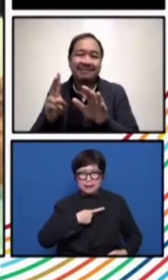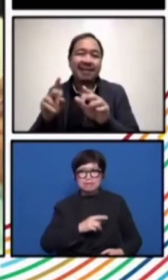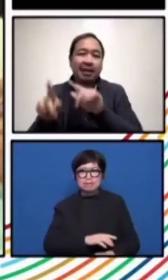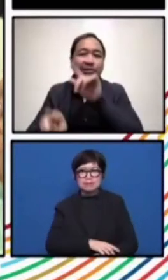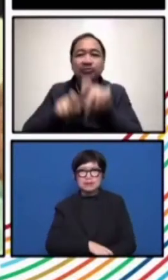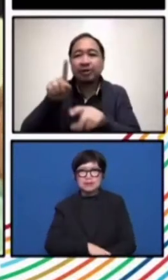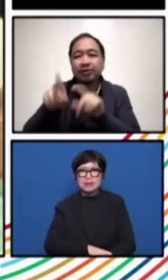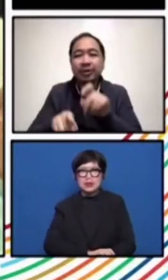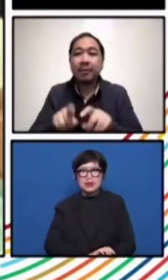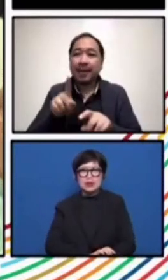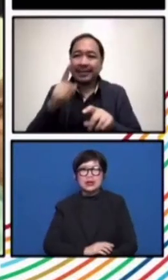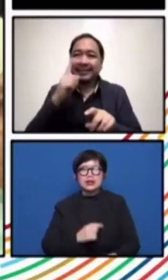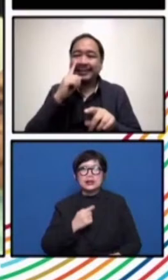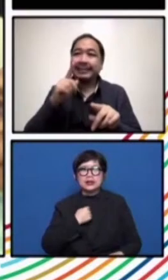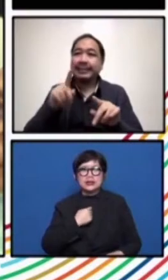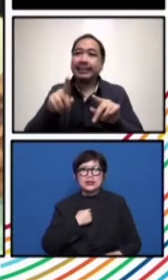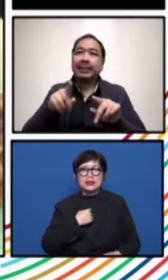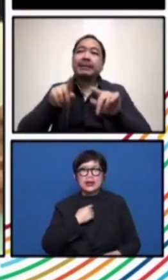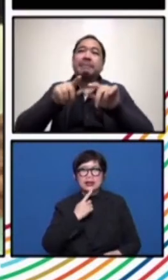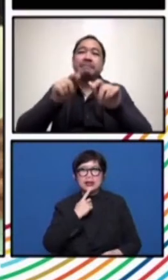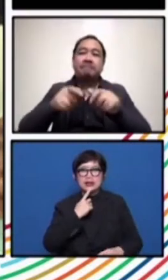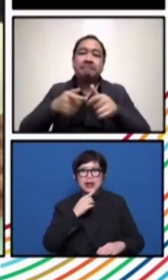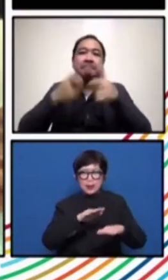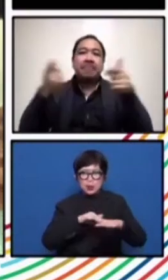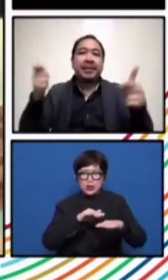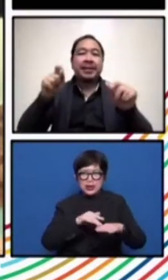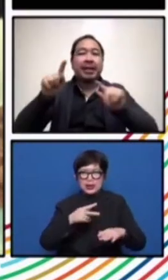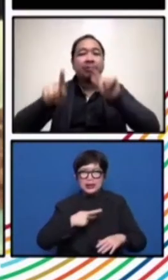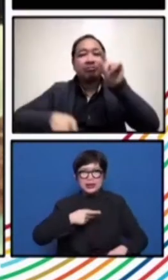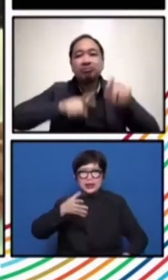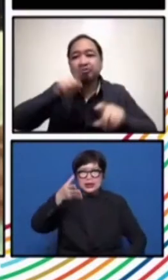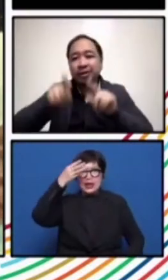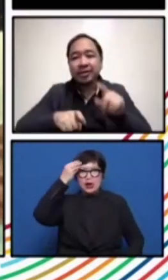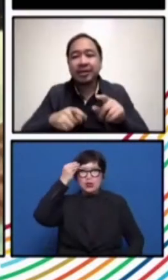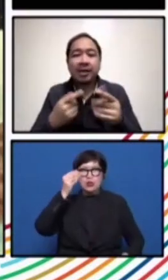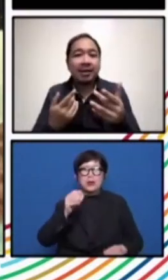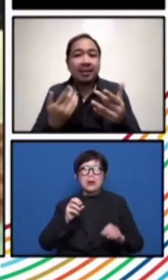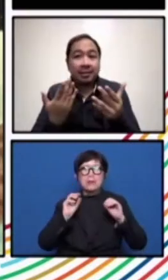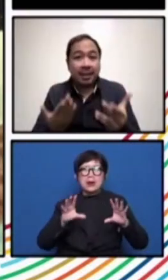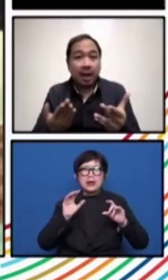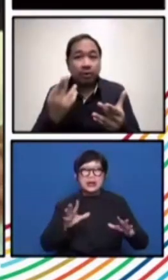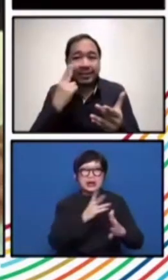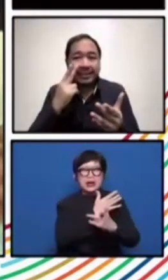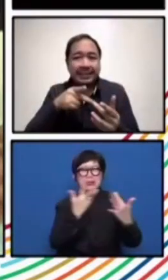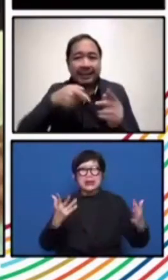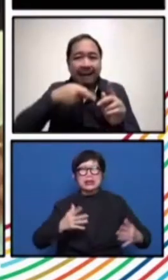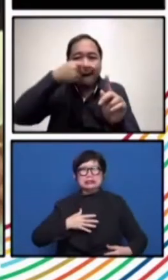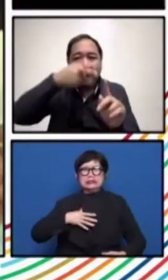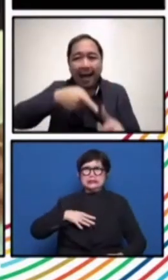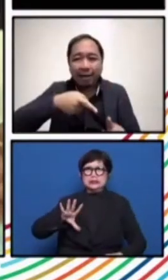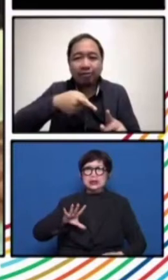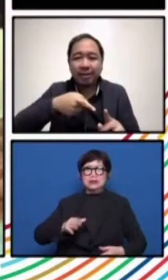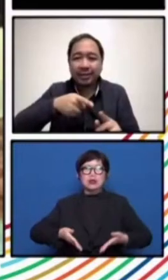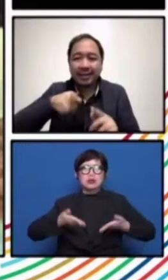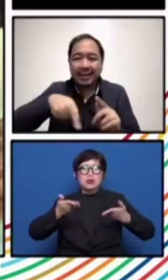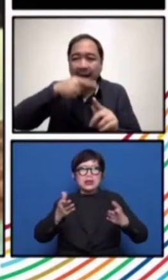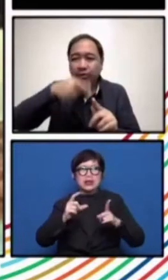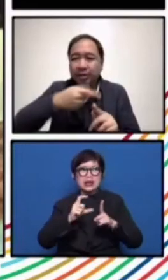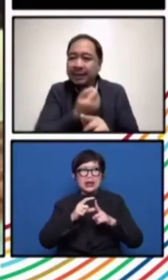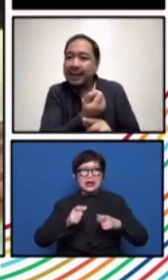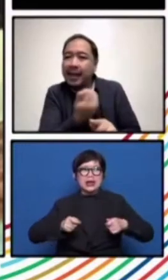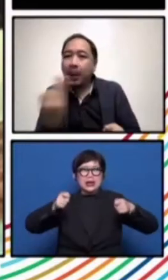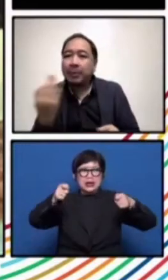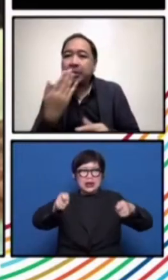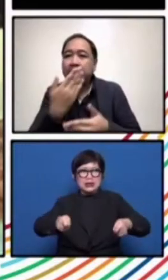values as we know most of the times families are reluctant to give accurate information about pwds due to stigma